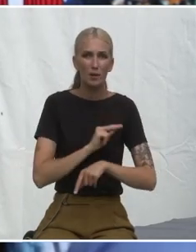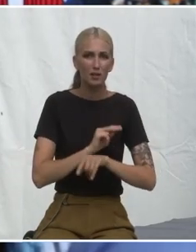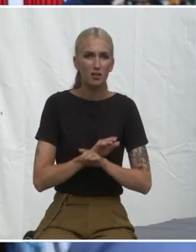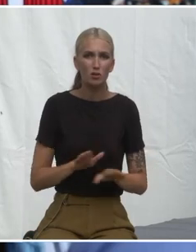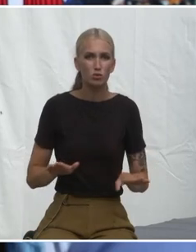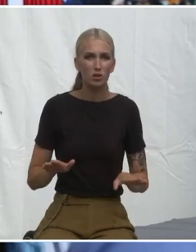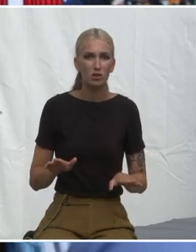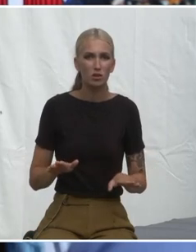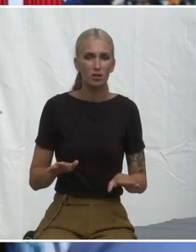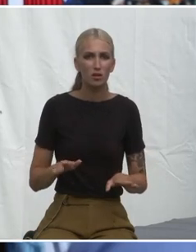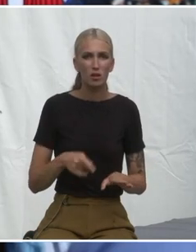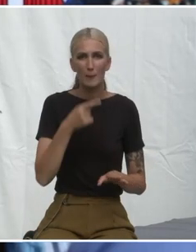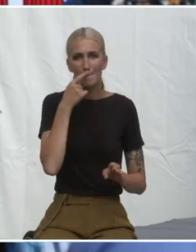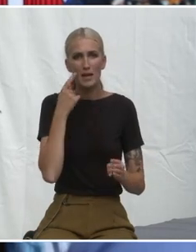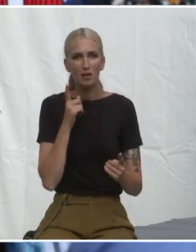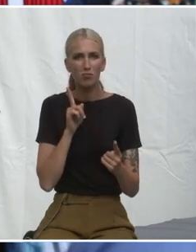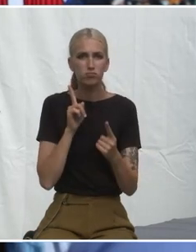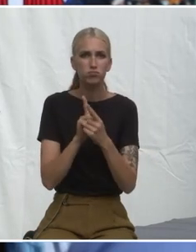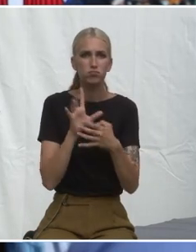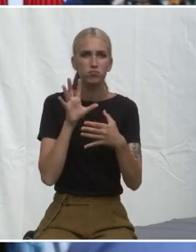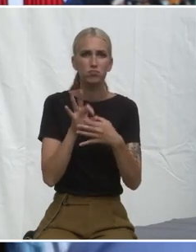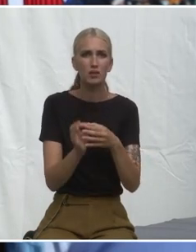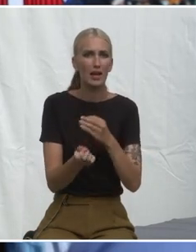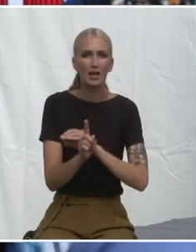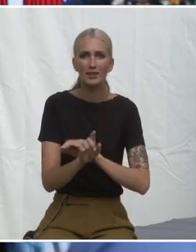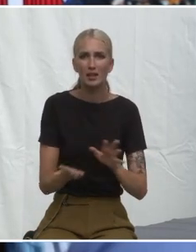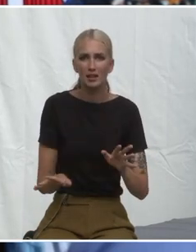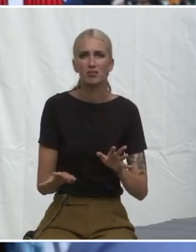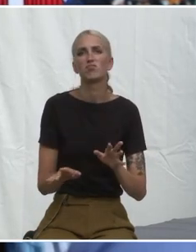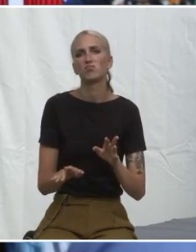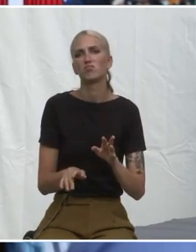get men in and use that space, you lose them. So